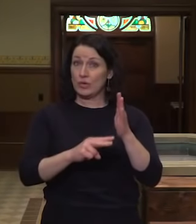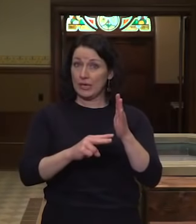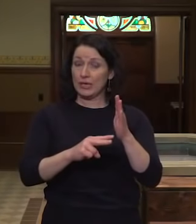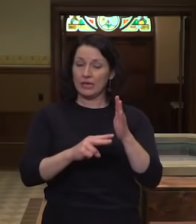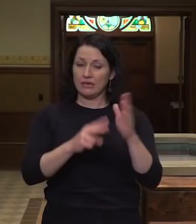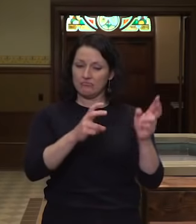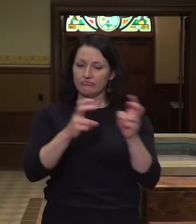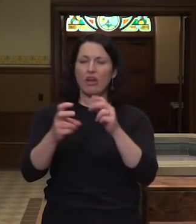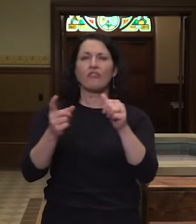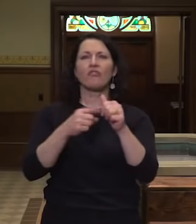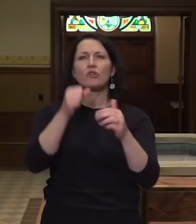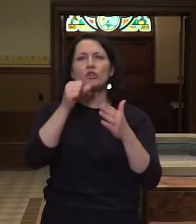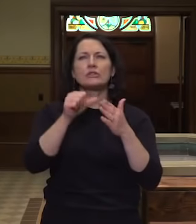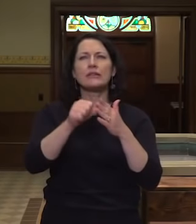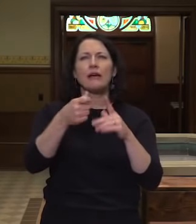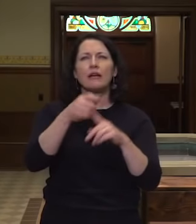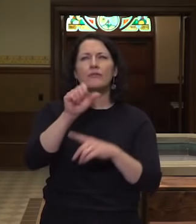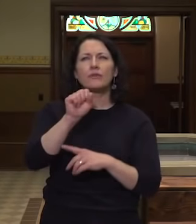First letter of St. Peter.